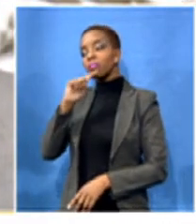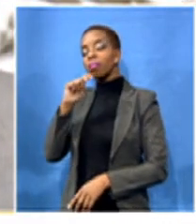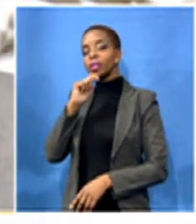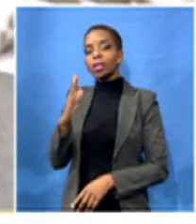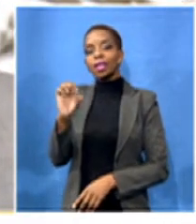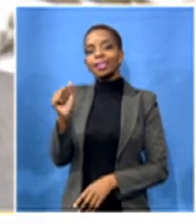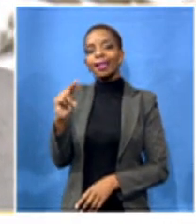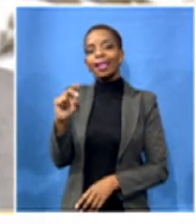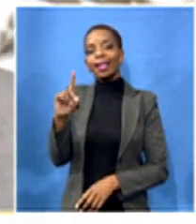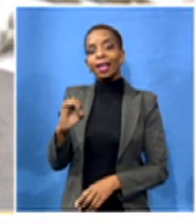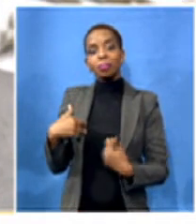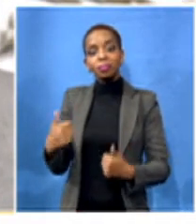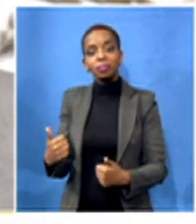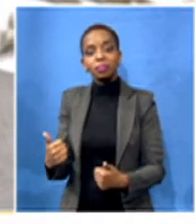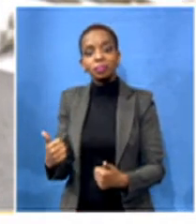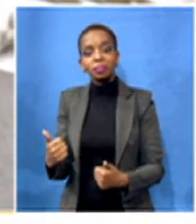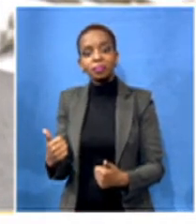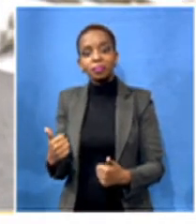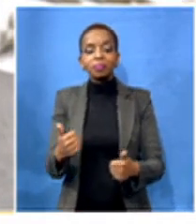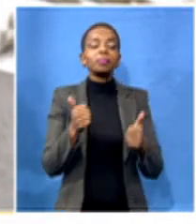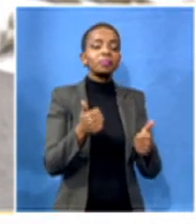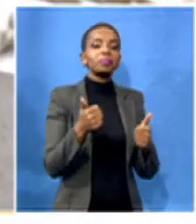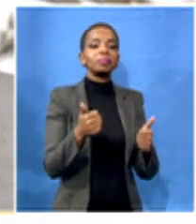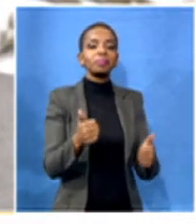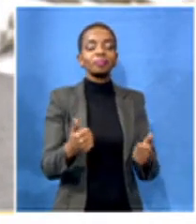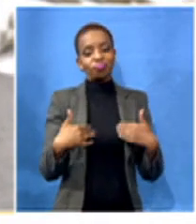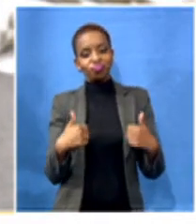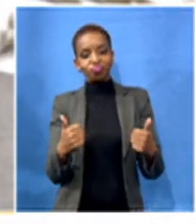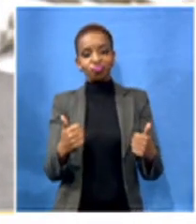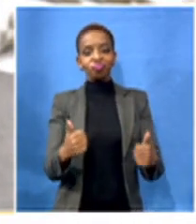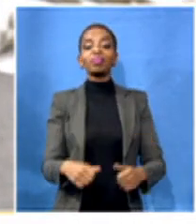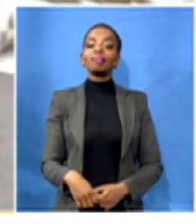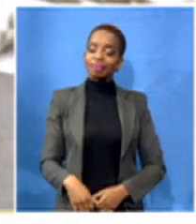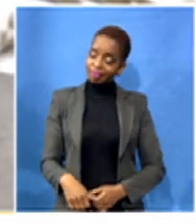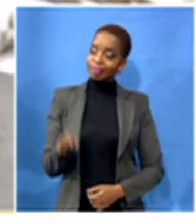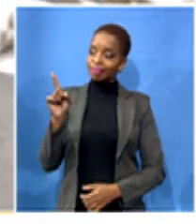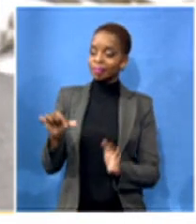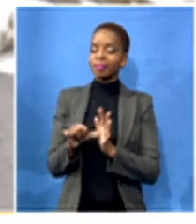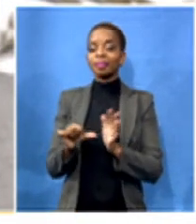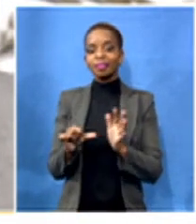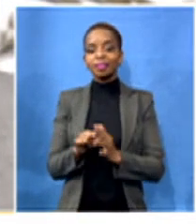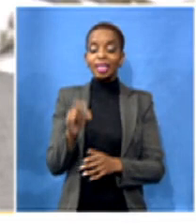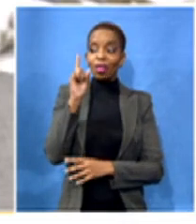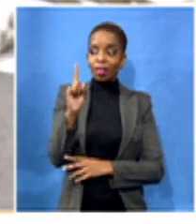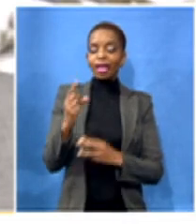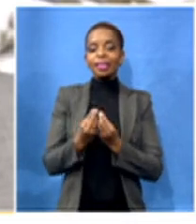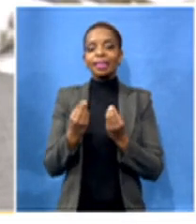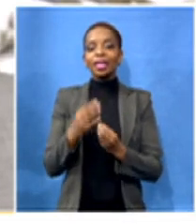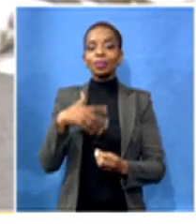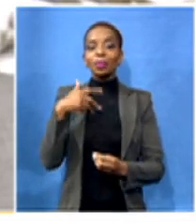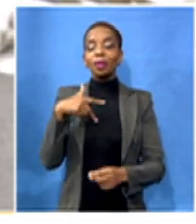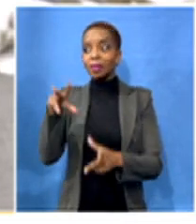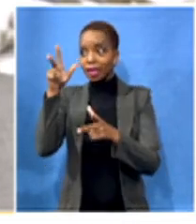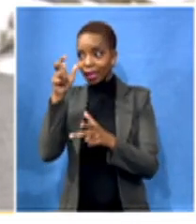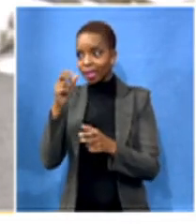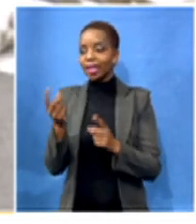doing? Doing very well. Thank you. I'm in good health. That's the main thing. That's the main thing. It's the first thing that you want to hear coming from